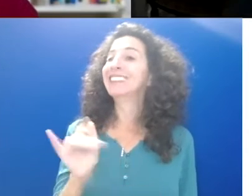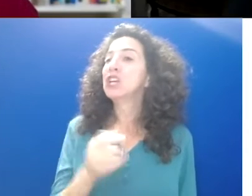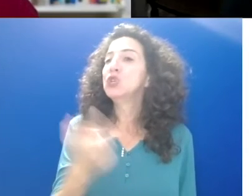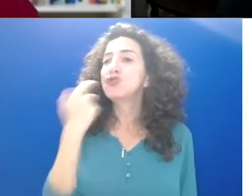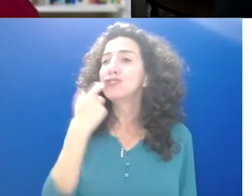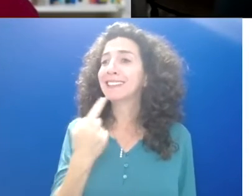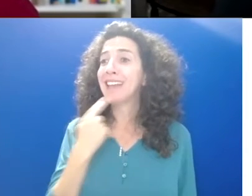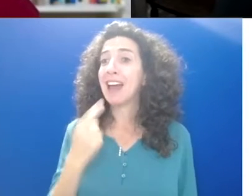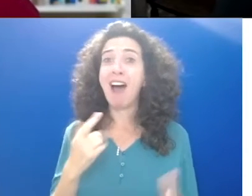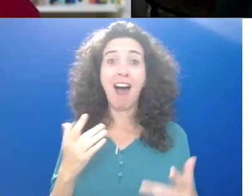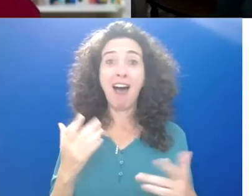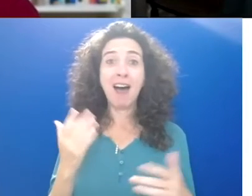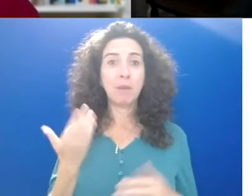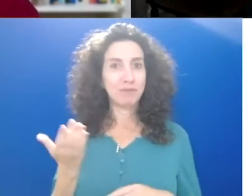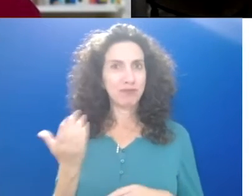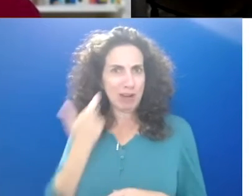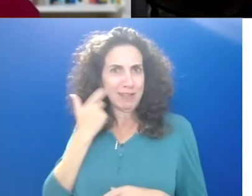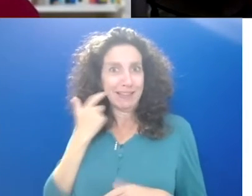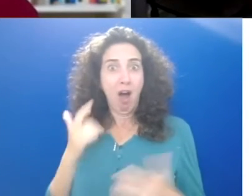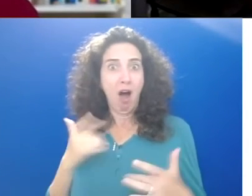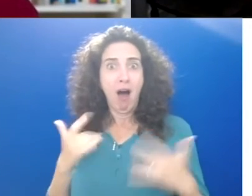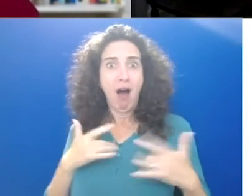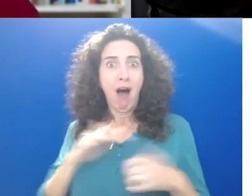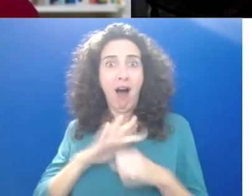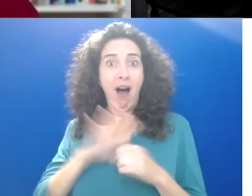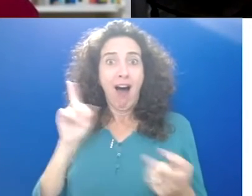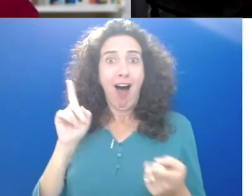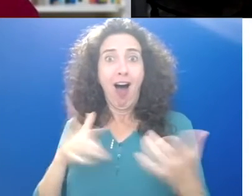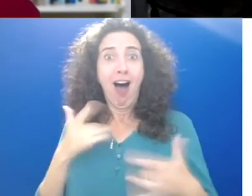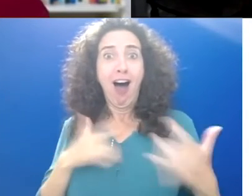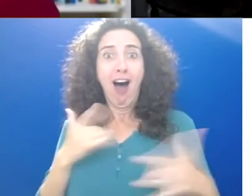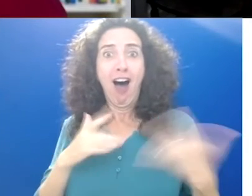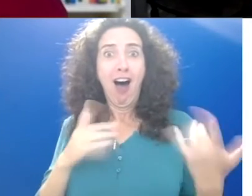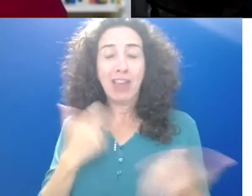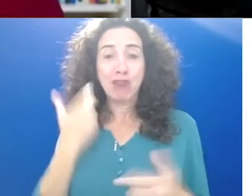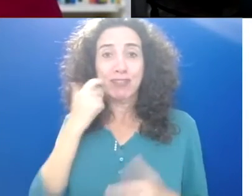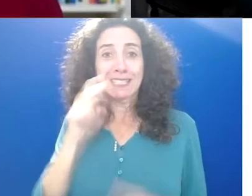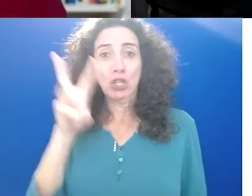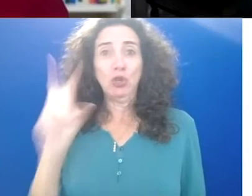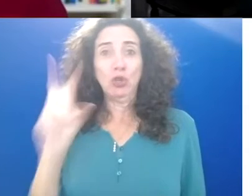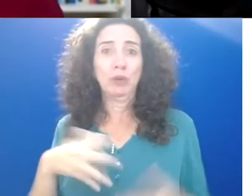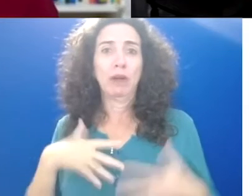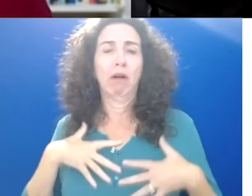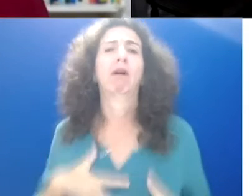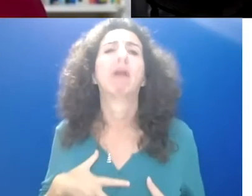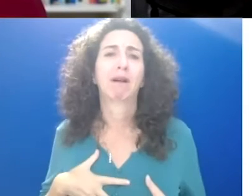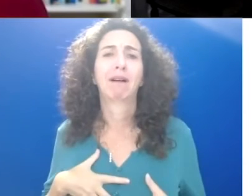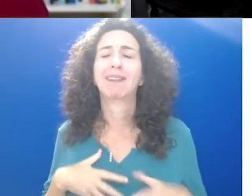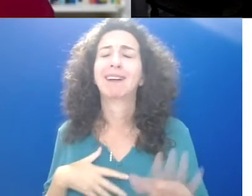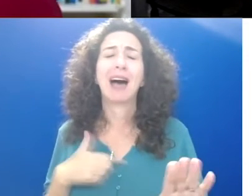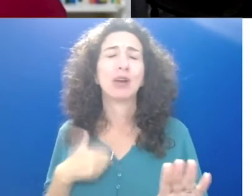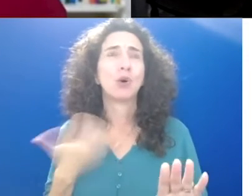Yeah. Yeah. Yeah, it's like try not to cry while you're talking about fun, Catherine. Try not to Yeah. cry. You know?